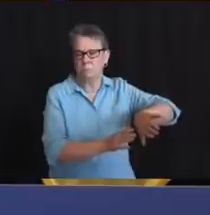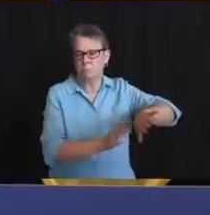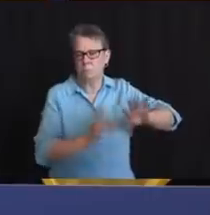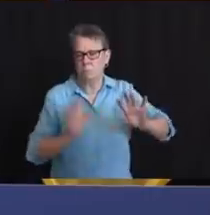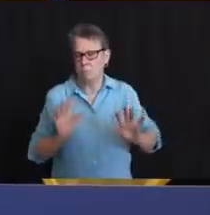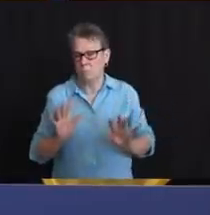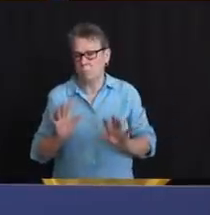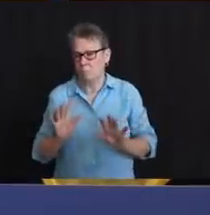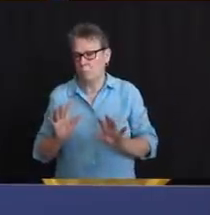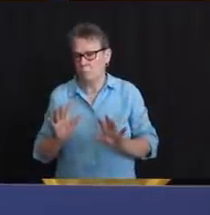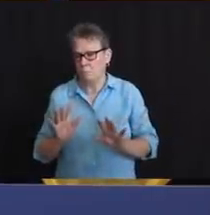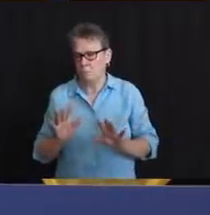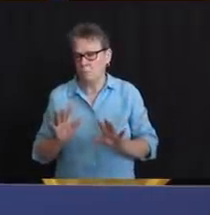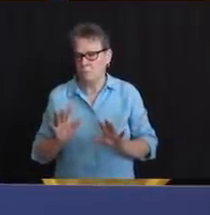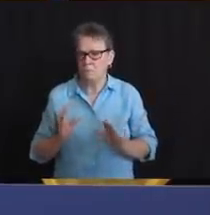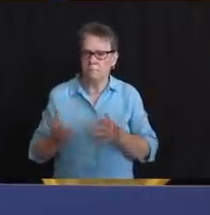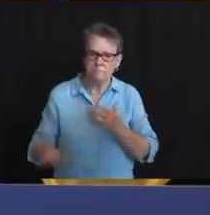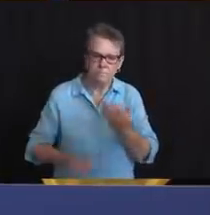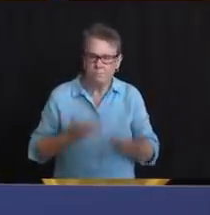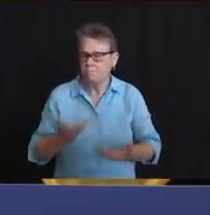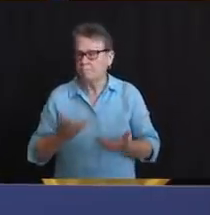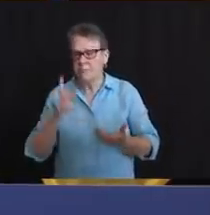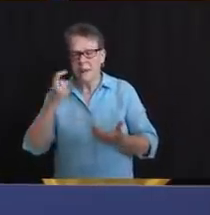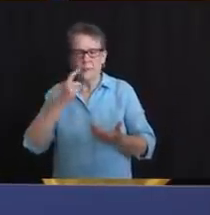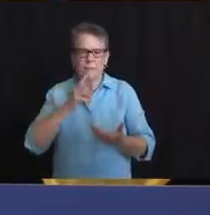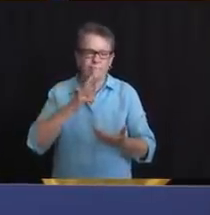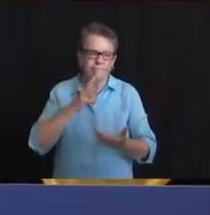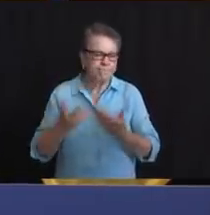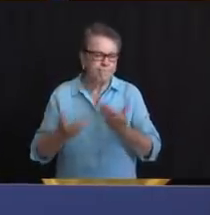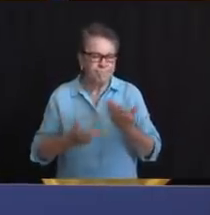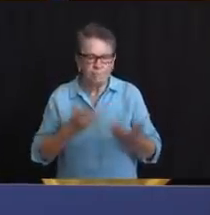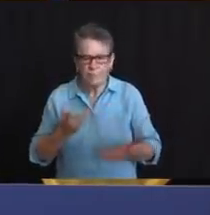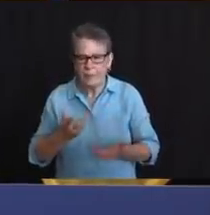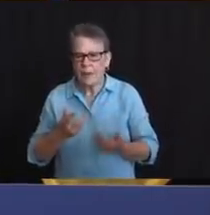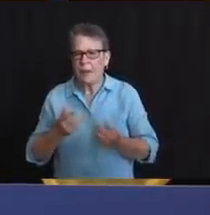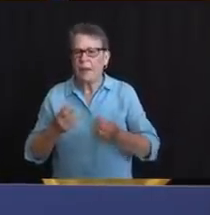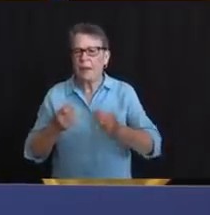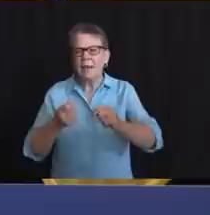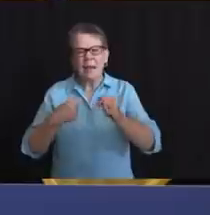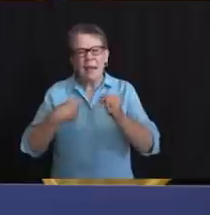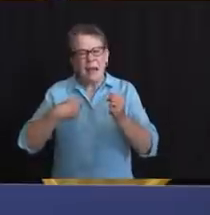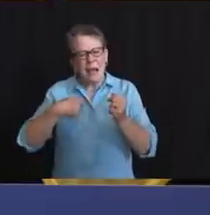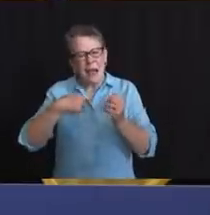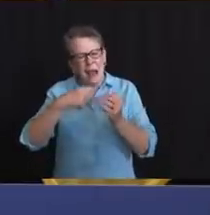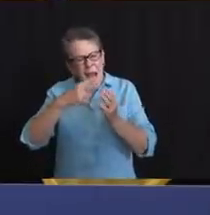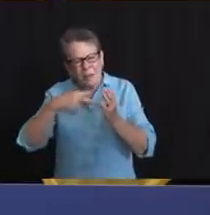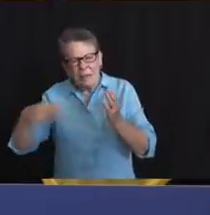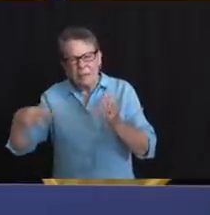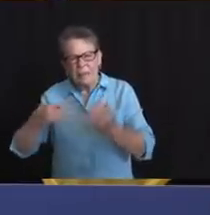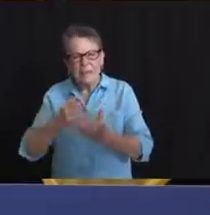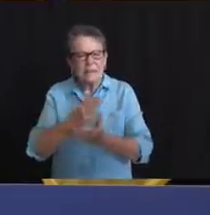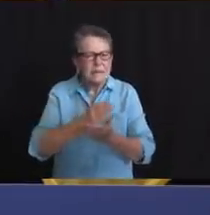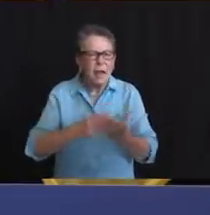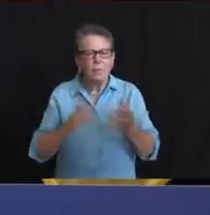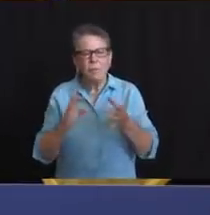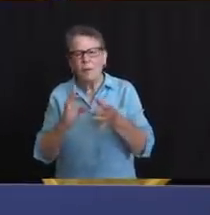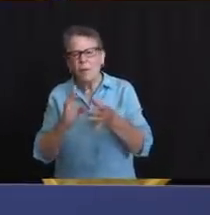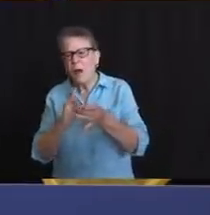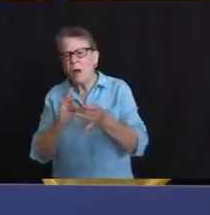So I read some nice constructed prose, but let me say this in even more basic